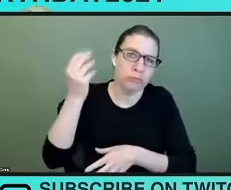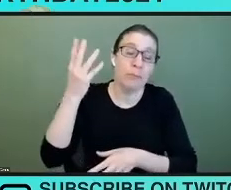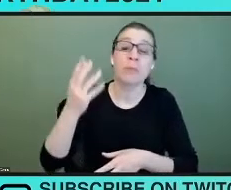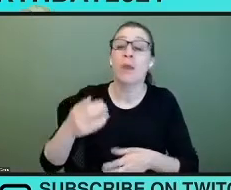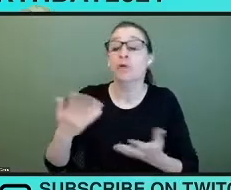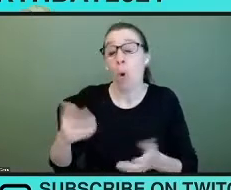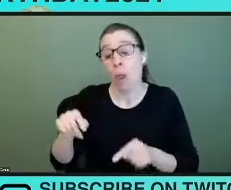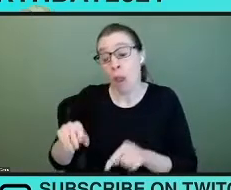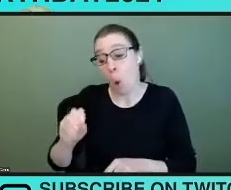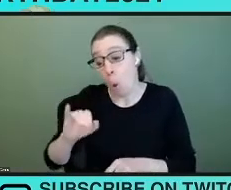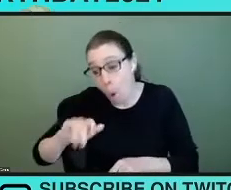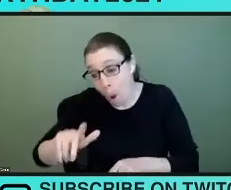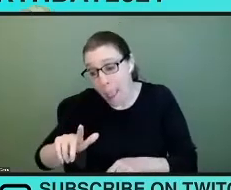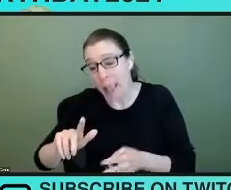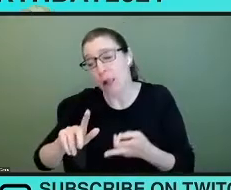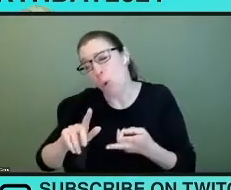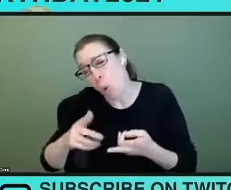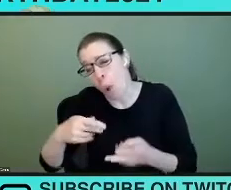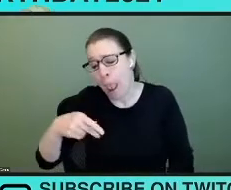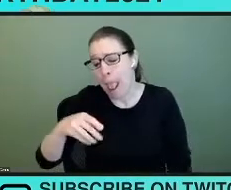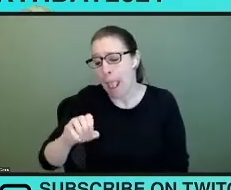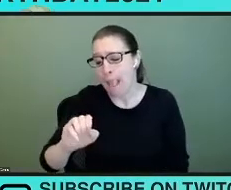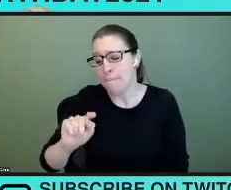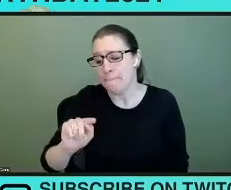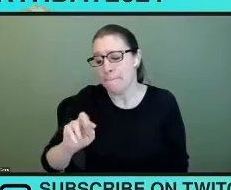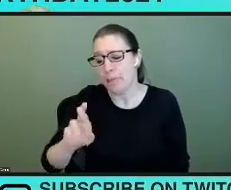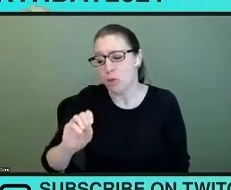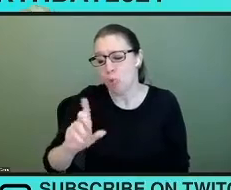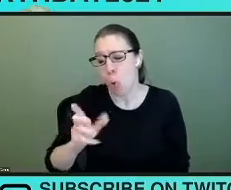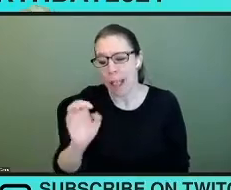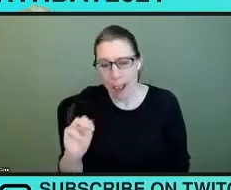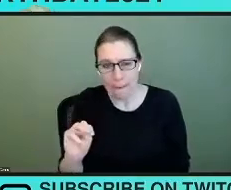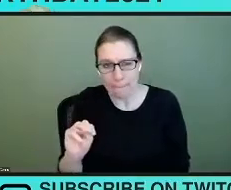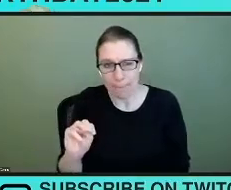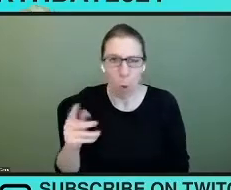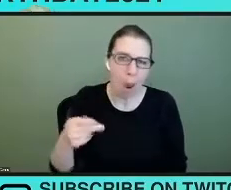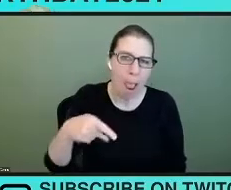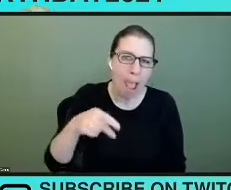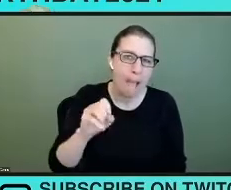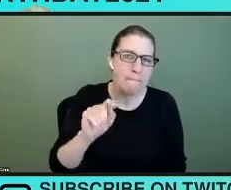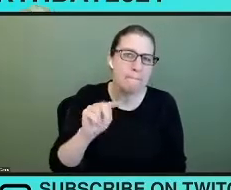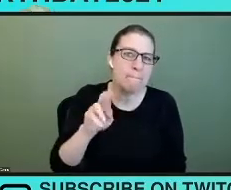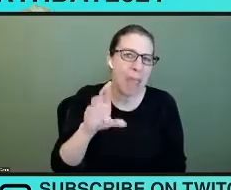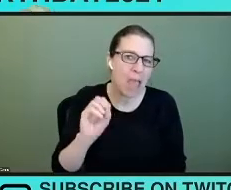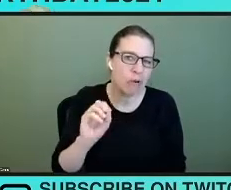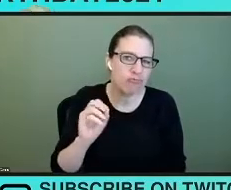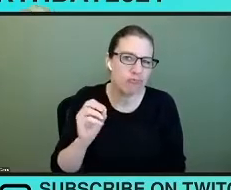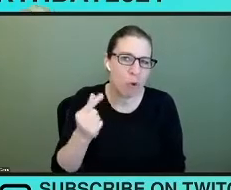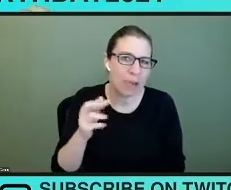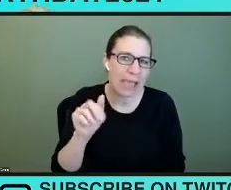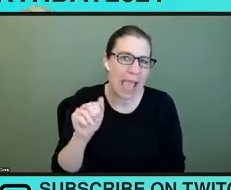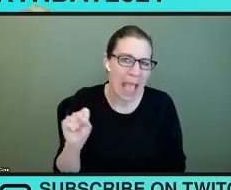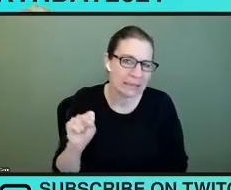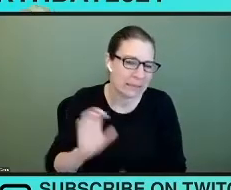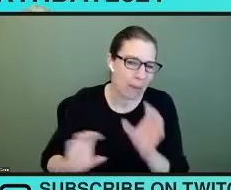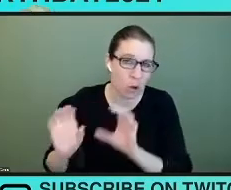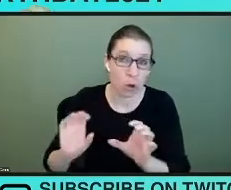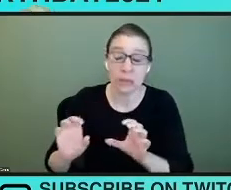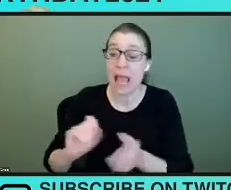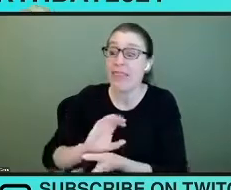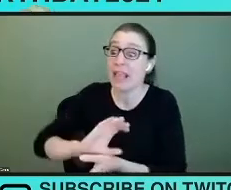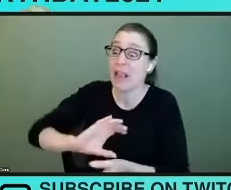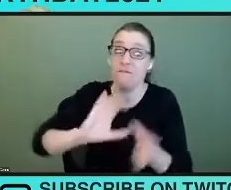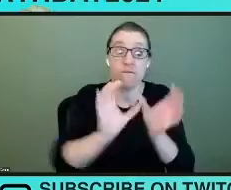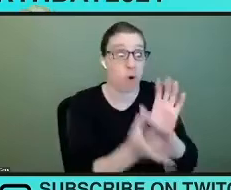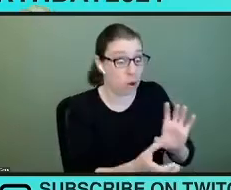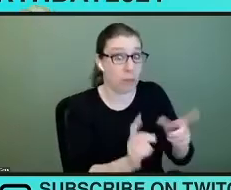natural gas, and then you transform it into other molecules that contain carbon. So these are organic molecules, right? And in organic